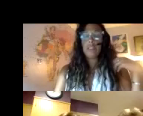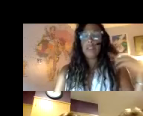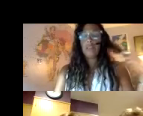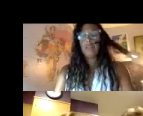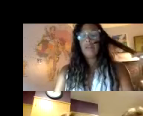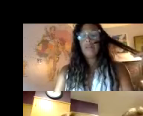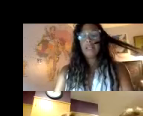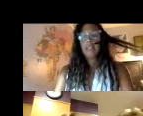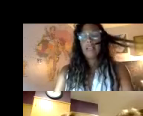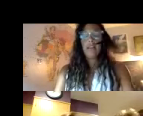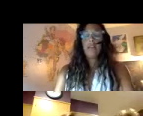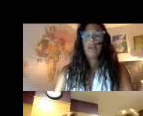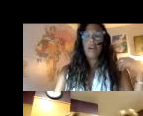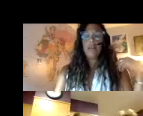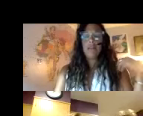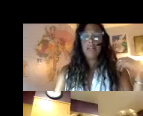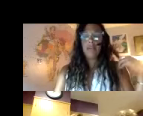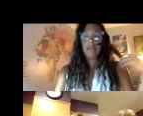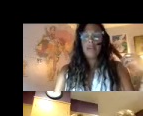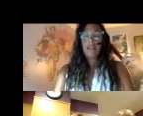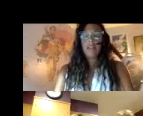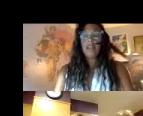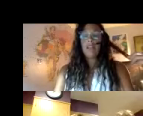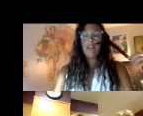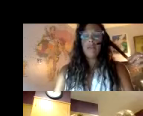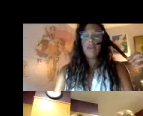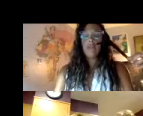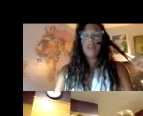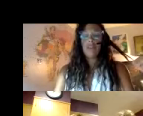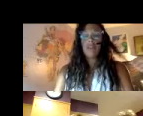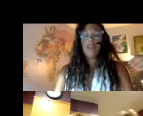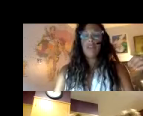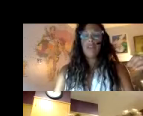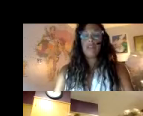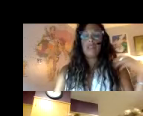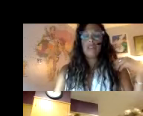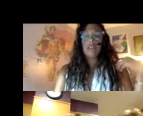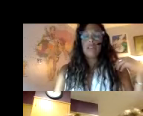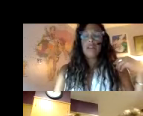really, love the access to the parks.